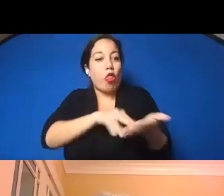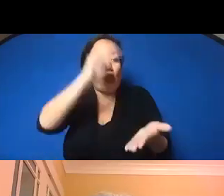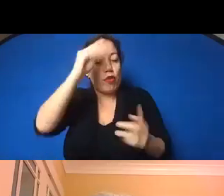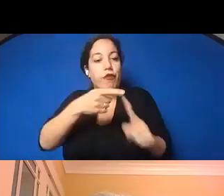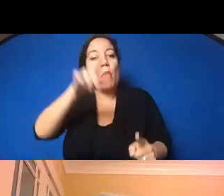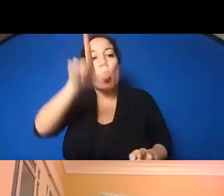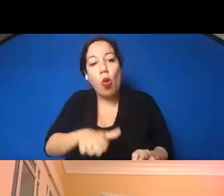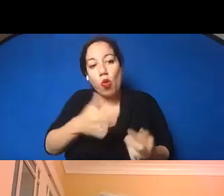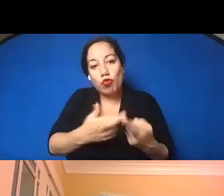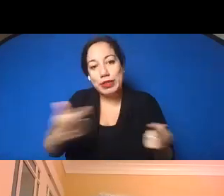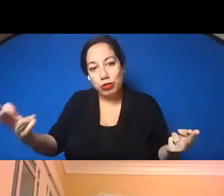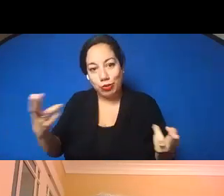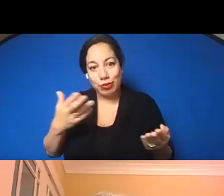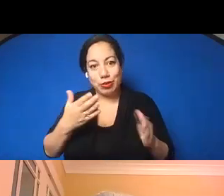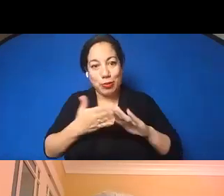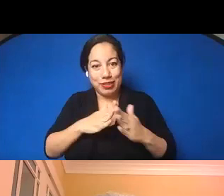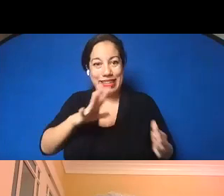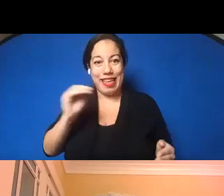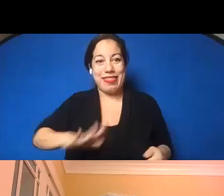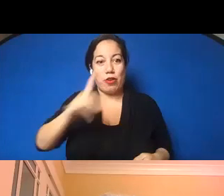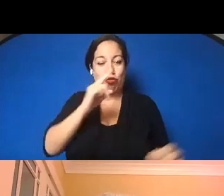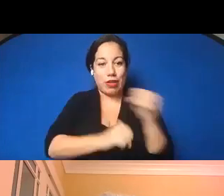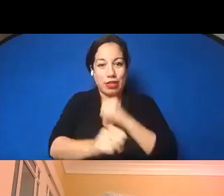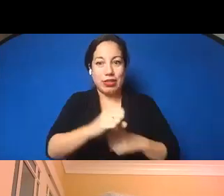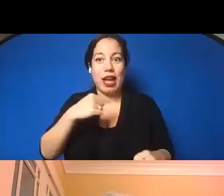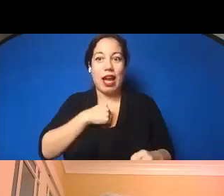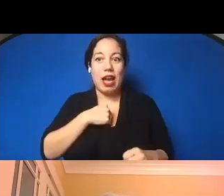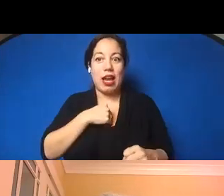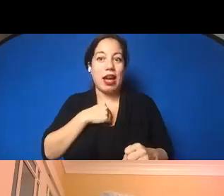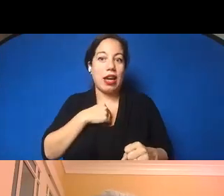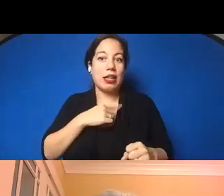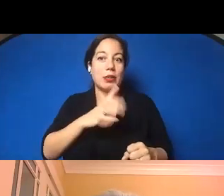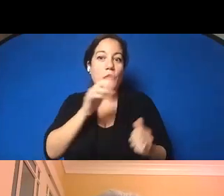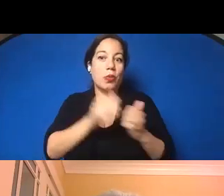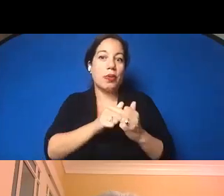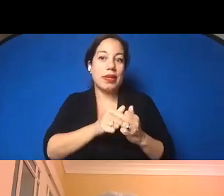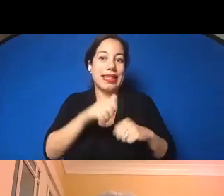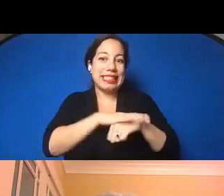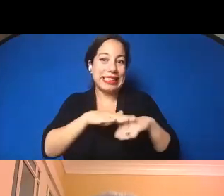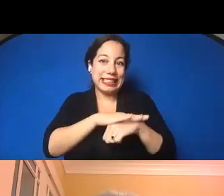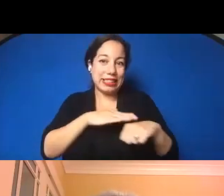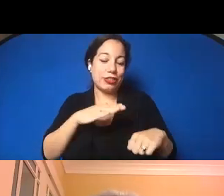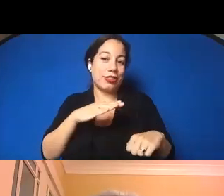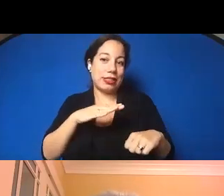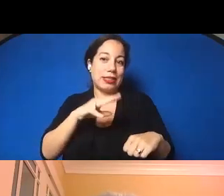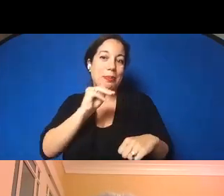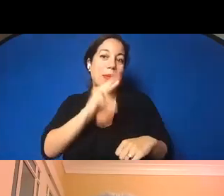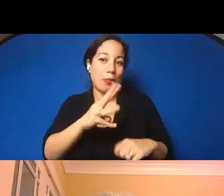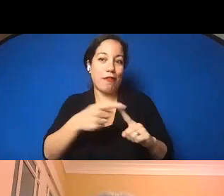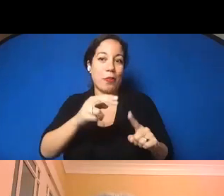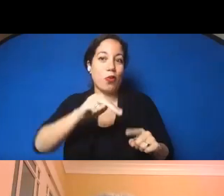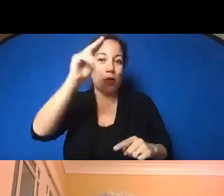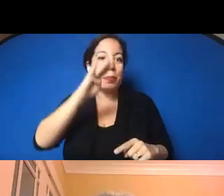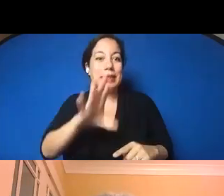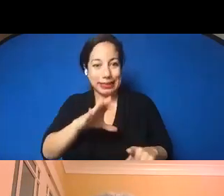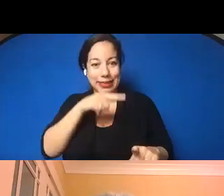community-based strategies. I spoke yesterday with an Indigenous midwife in northern BC who was very, very frustrated. She said, we have